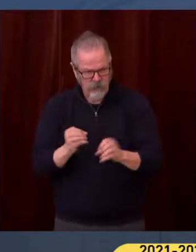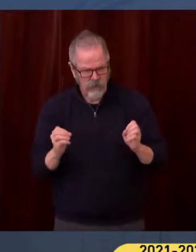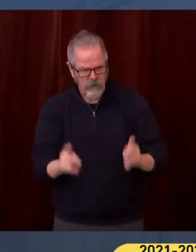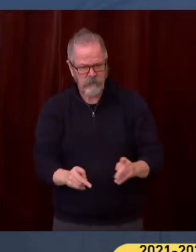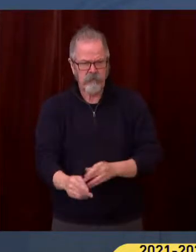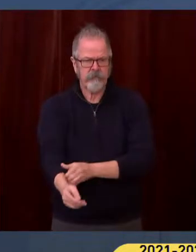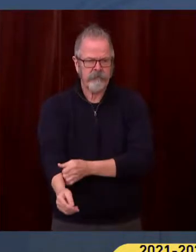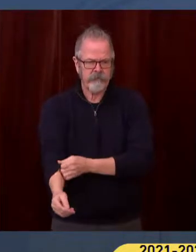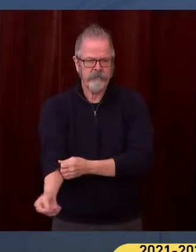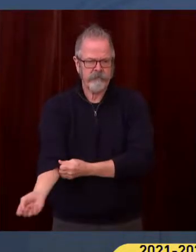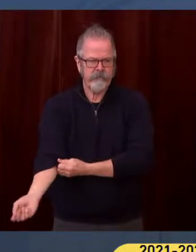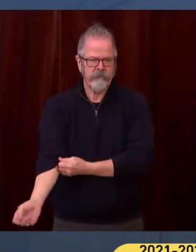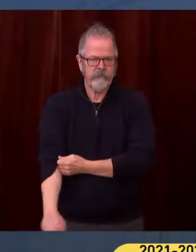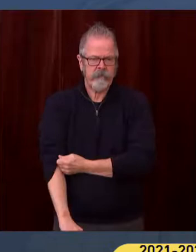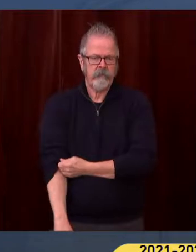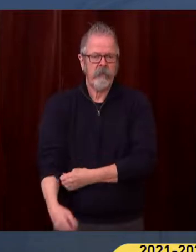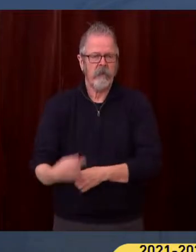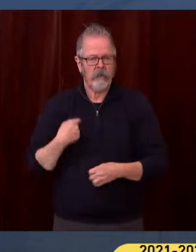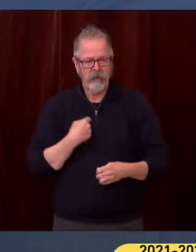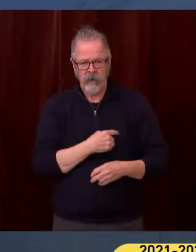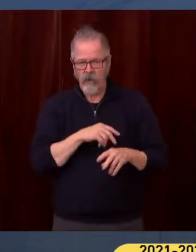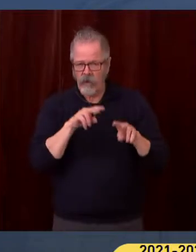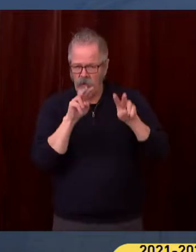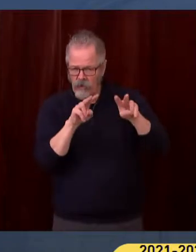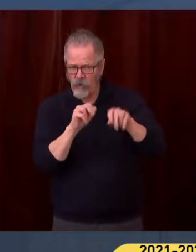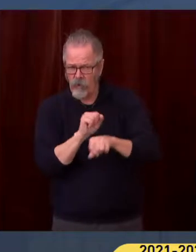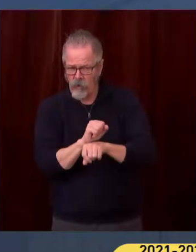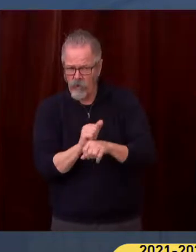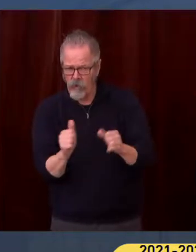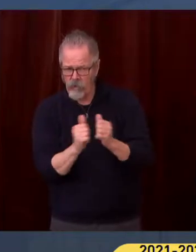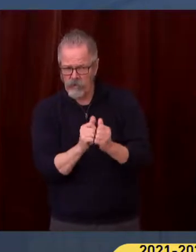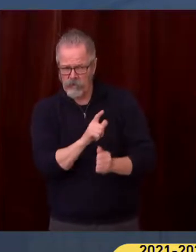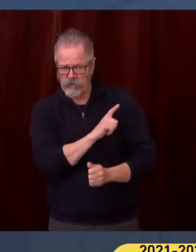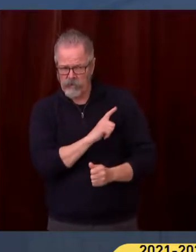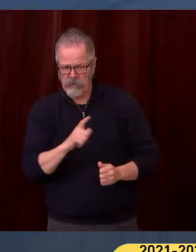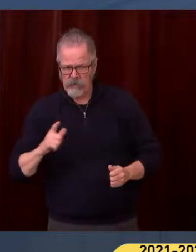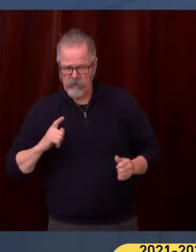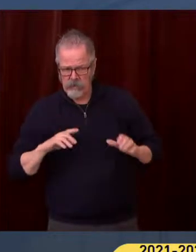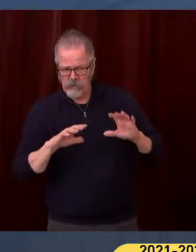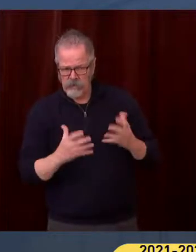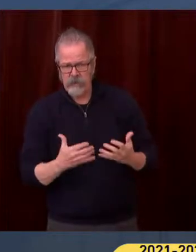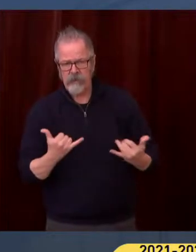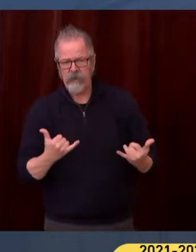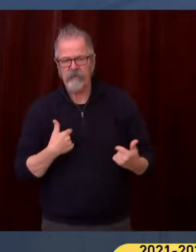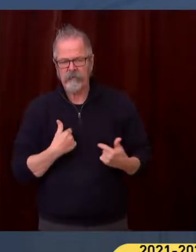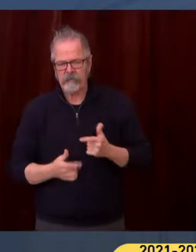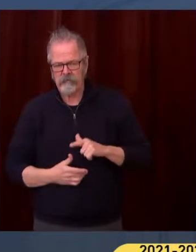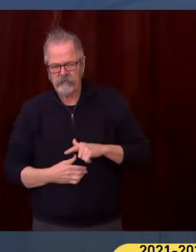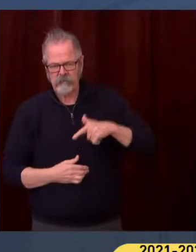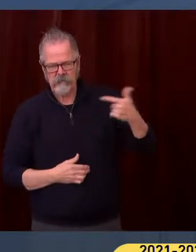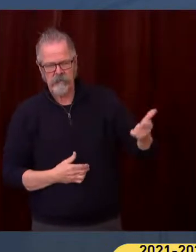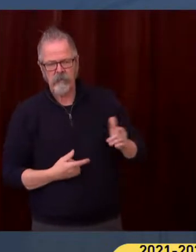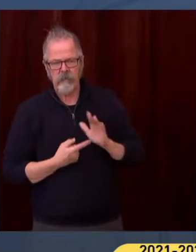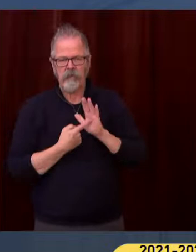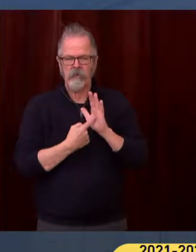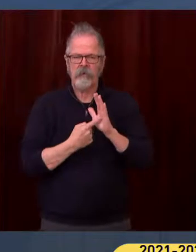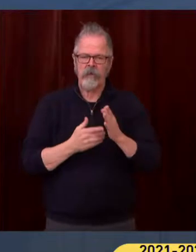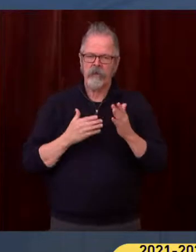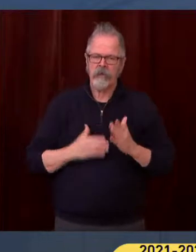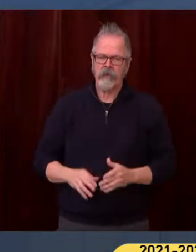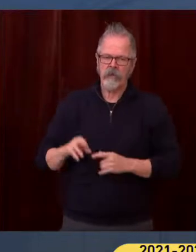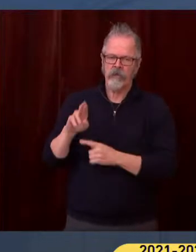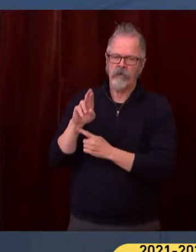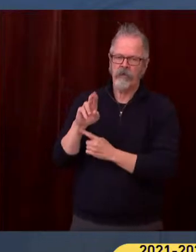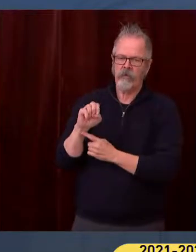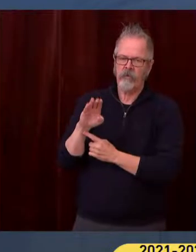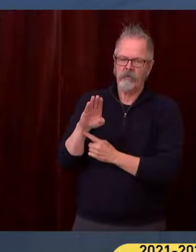who has helped pass the Healthy Environment for All Act. And I just can't think of a better leader in the legislature to make